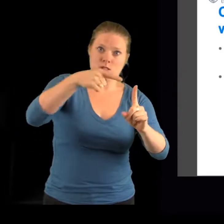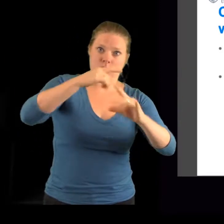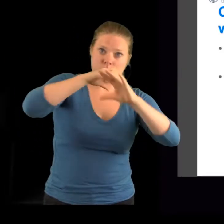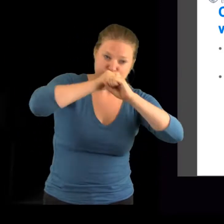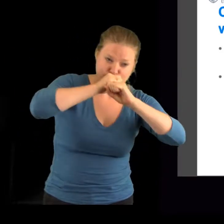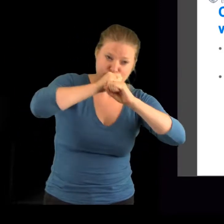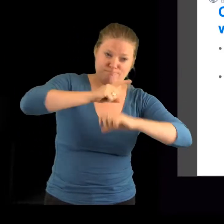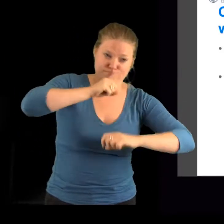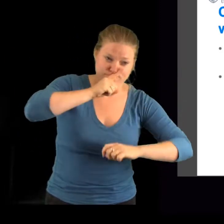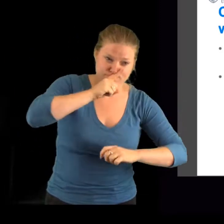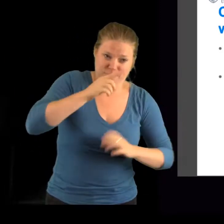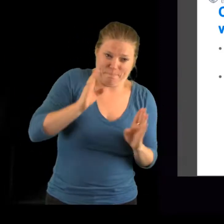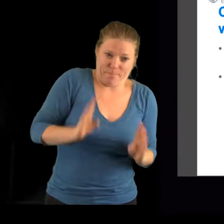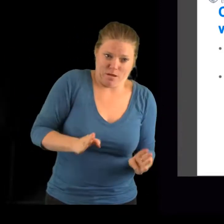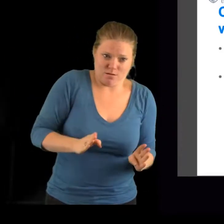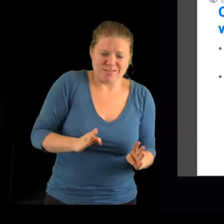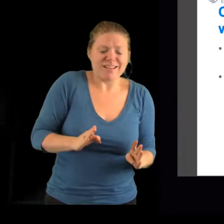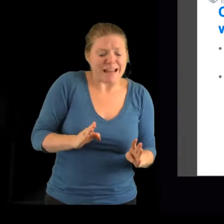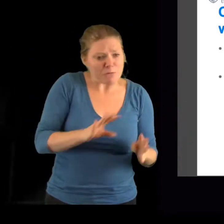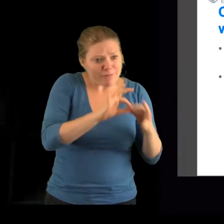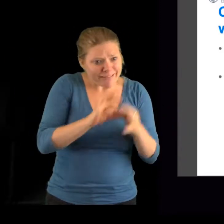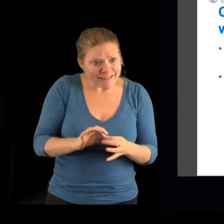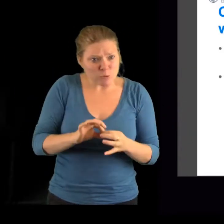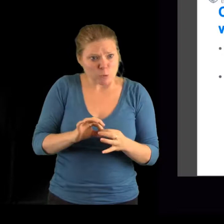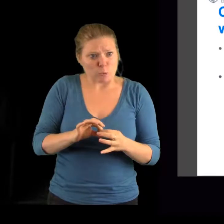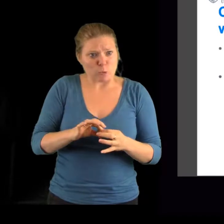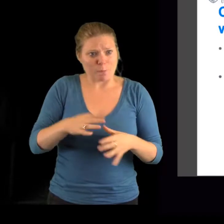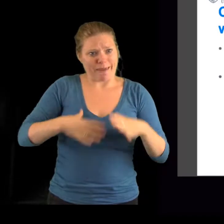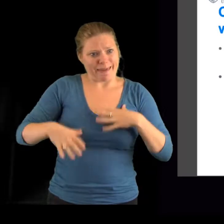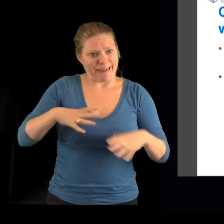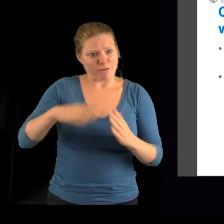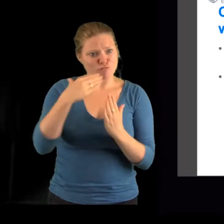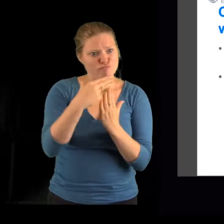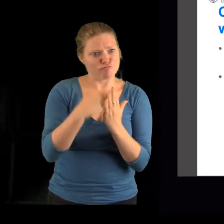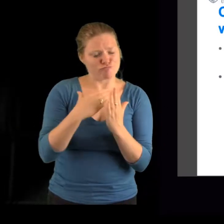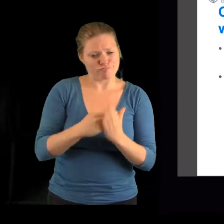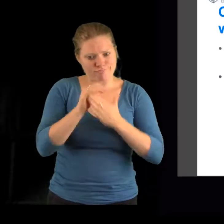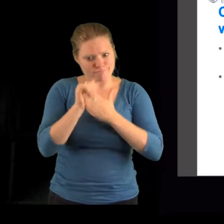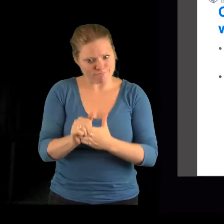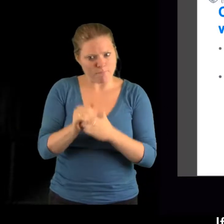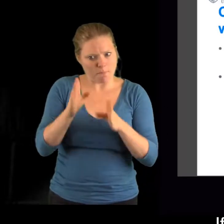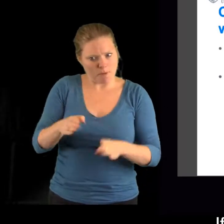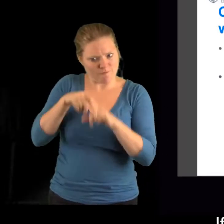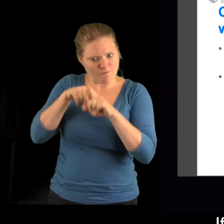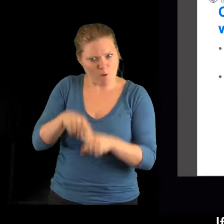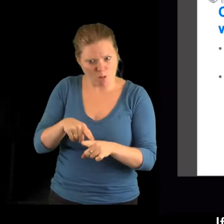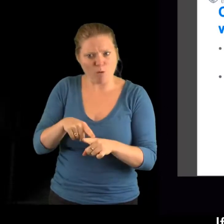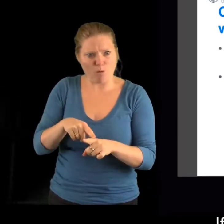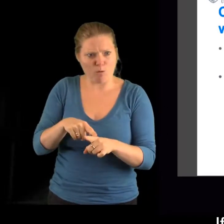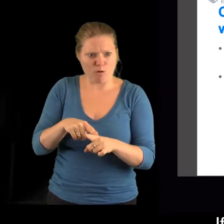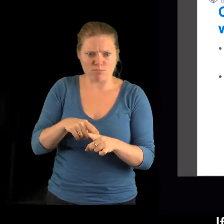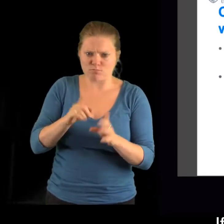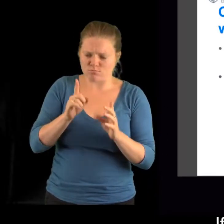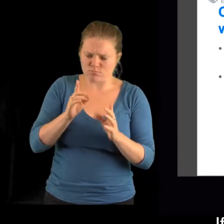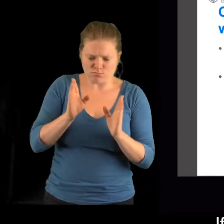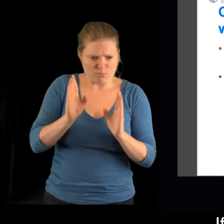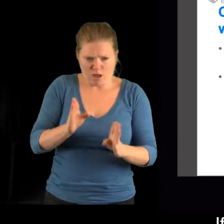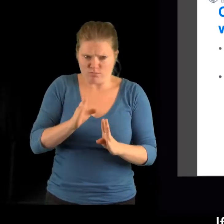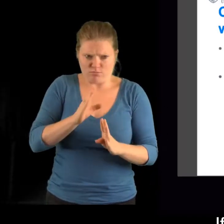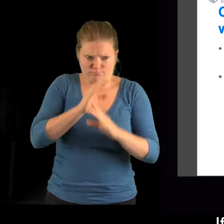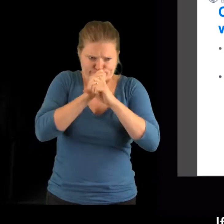language interpreters pretty much everywhere, no matter what part of the world you are in. If you are an interpreter, they will talk